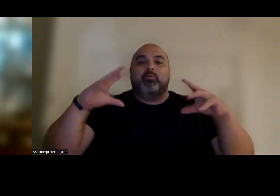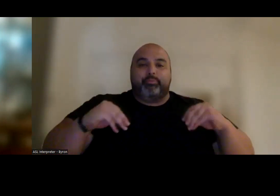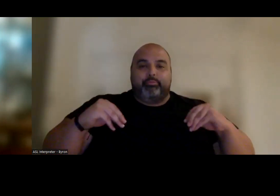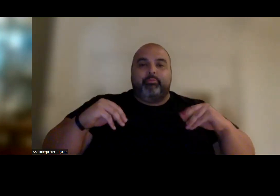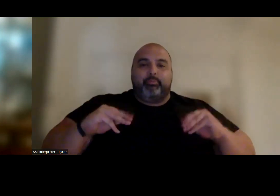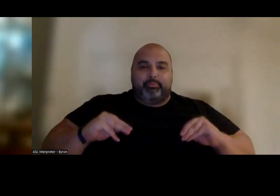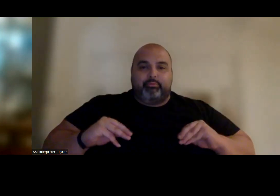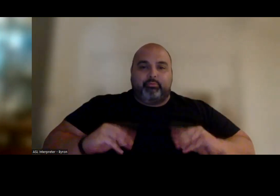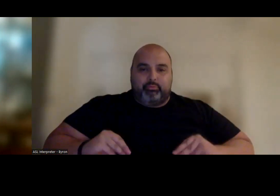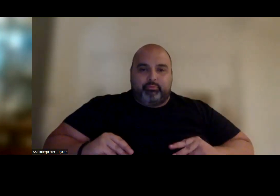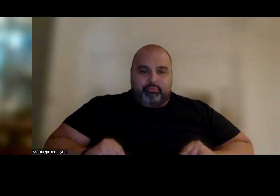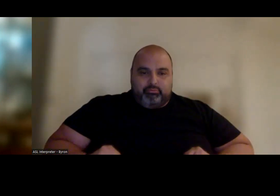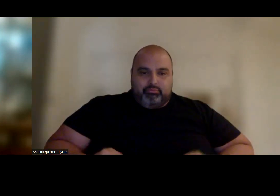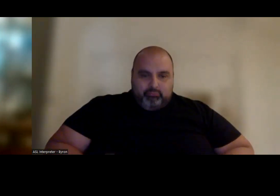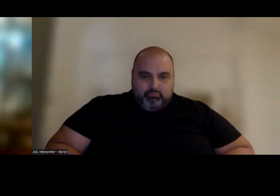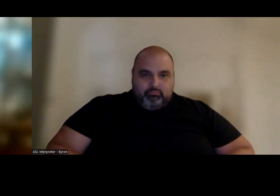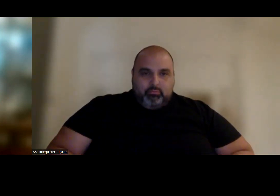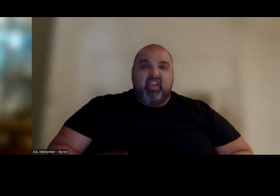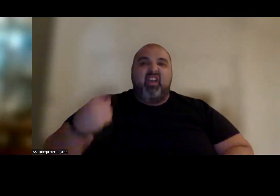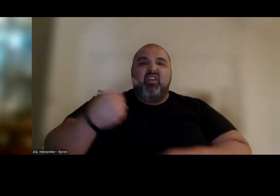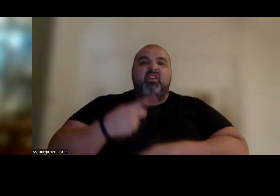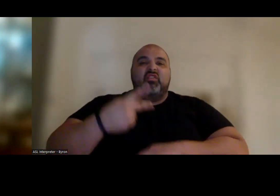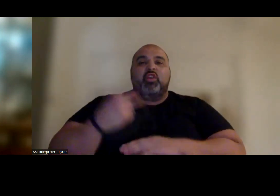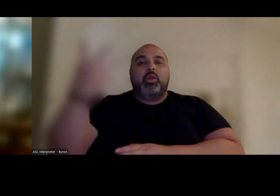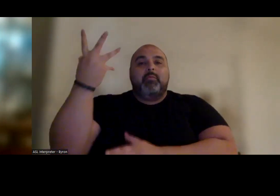I got a call a couple of days later that he had passed.